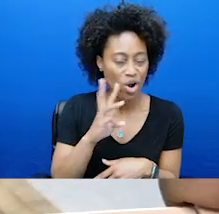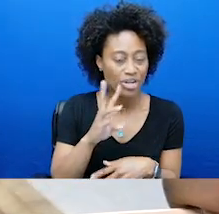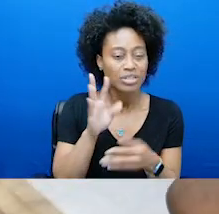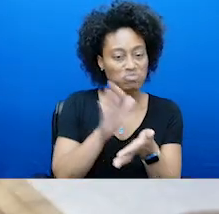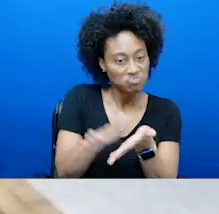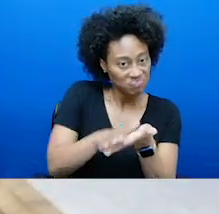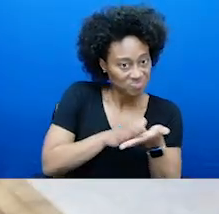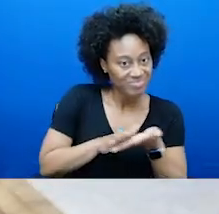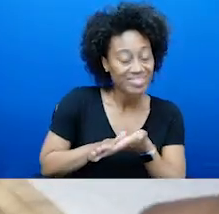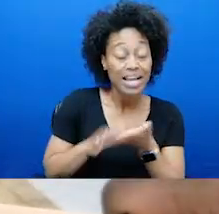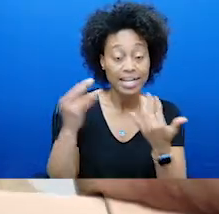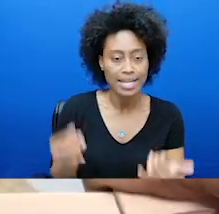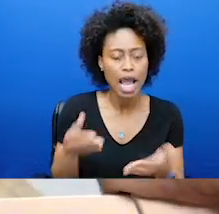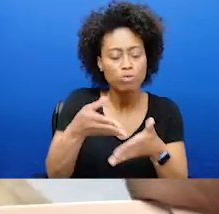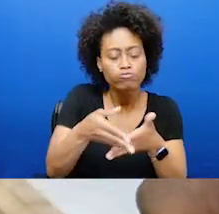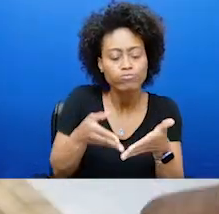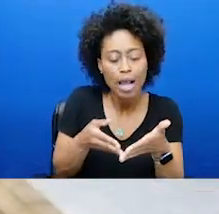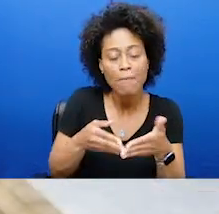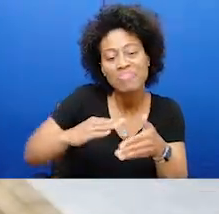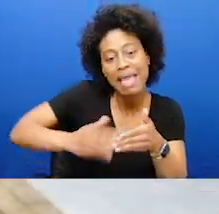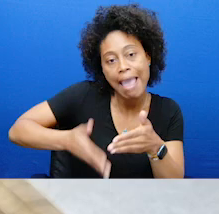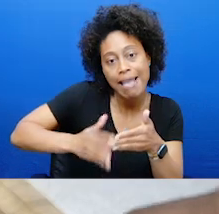the okra.